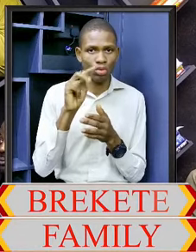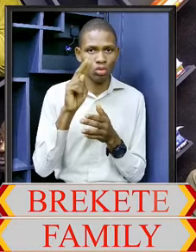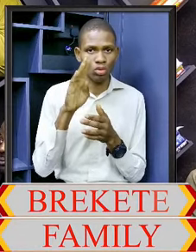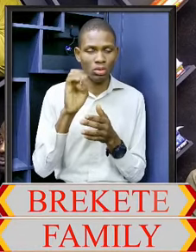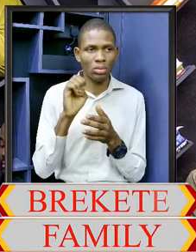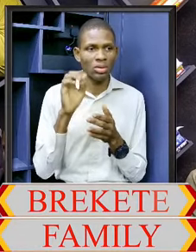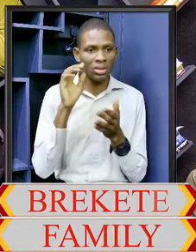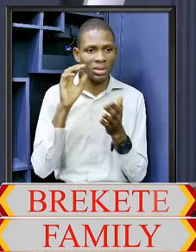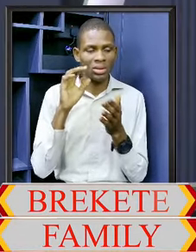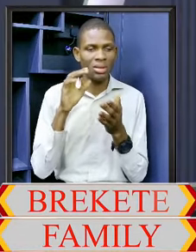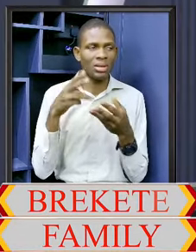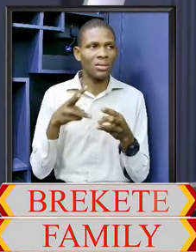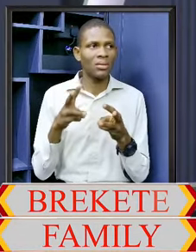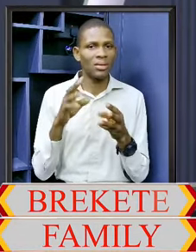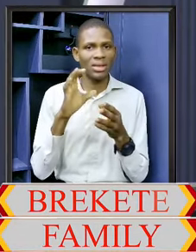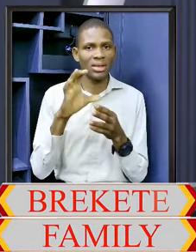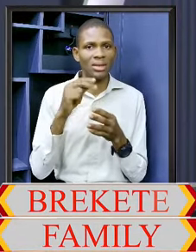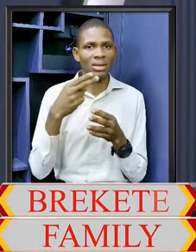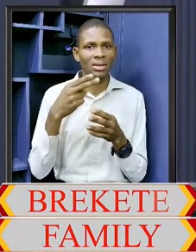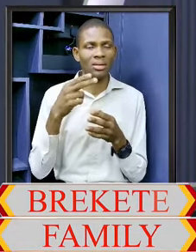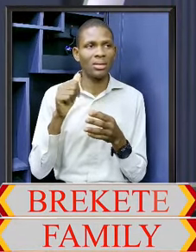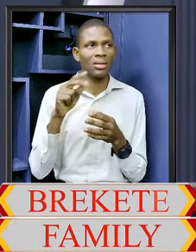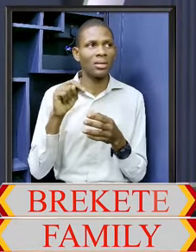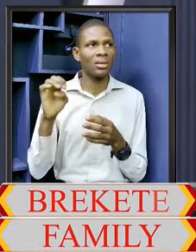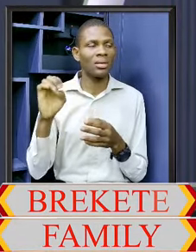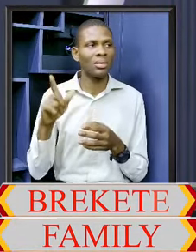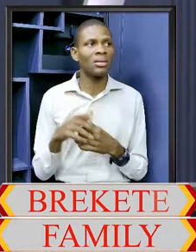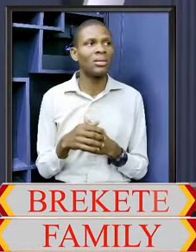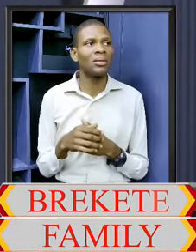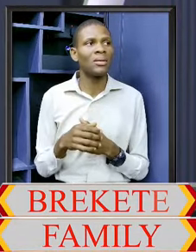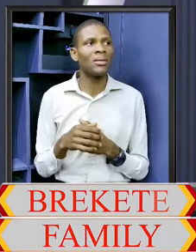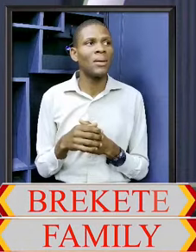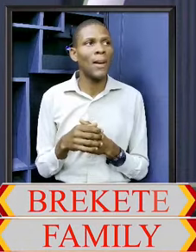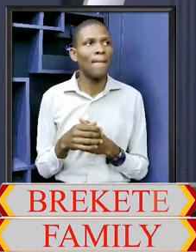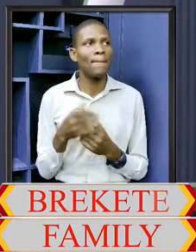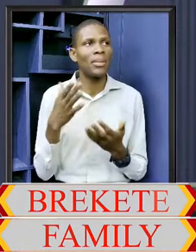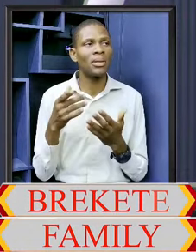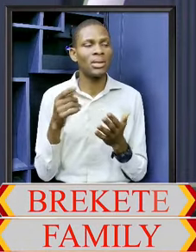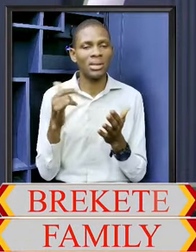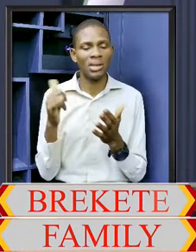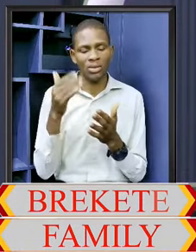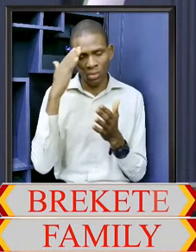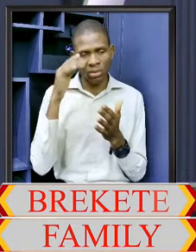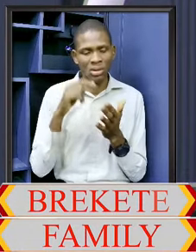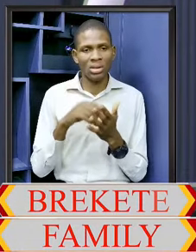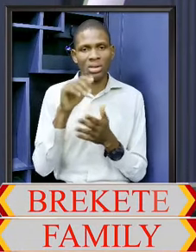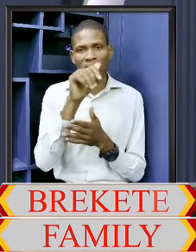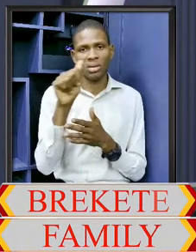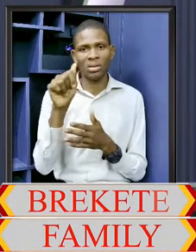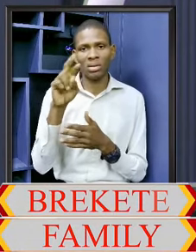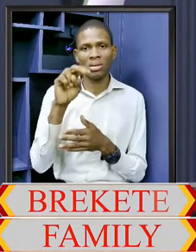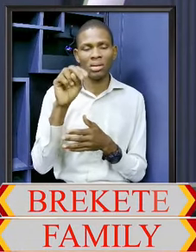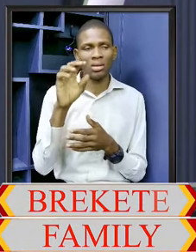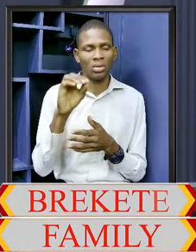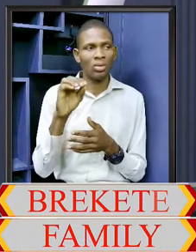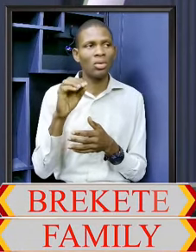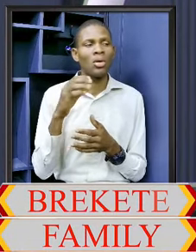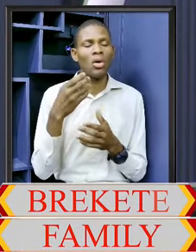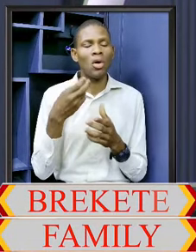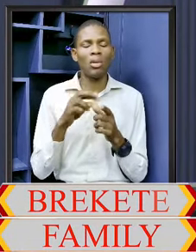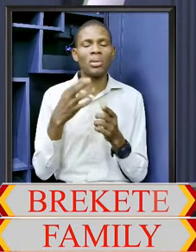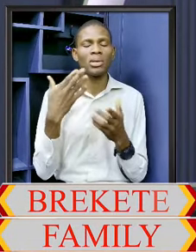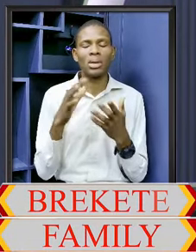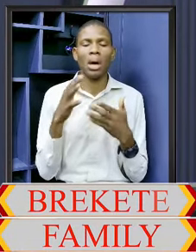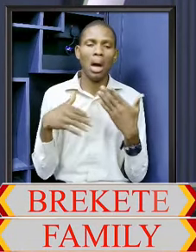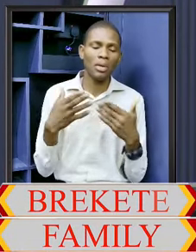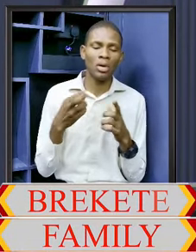were there for the where they follow us for YouTube, maybe they know this Aaron, and maybe they know the happy say we give,